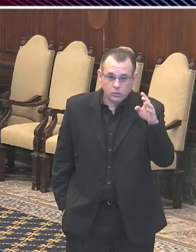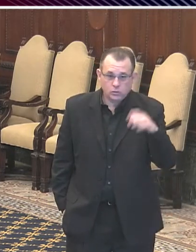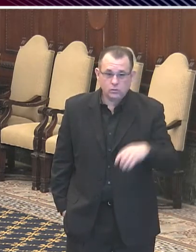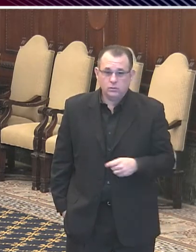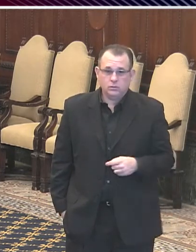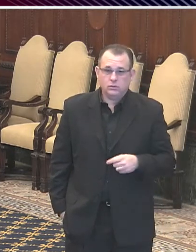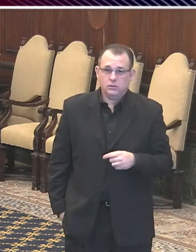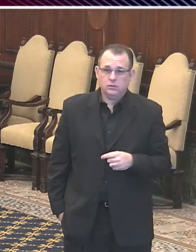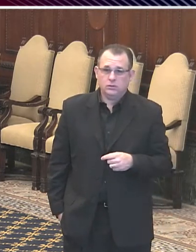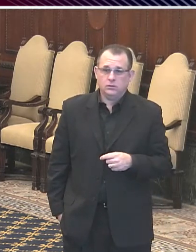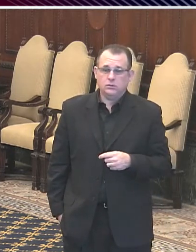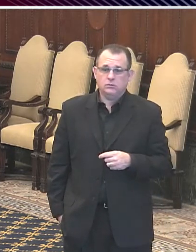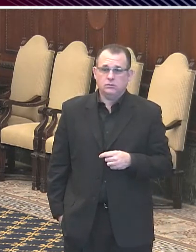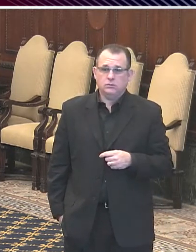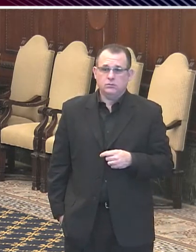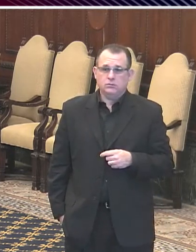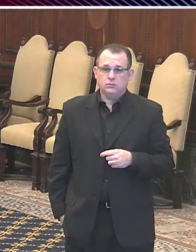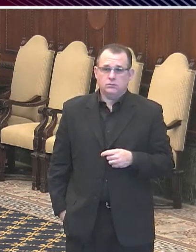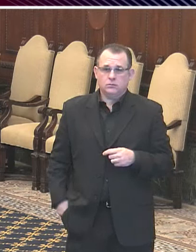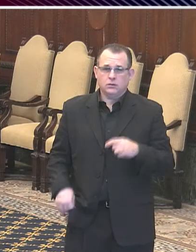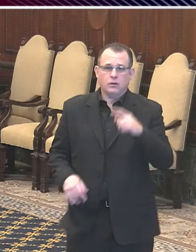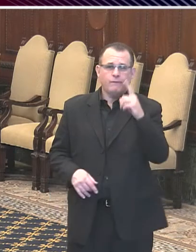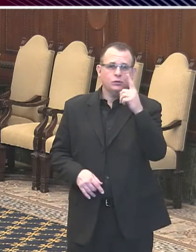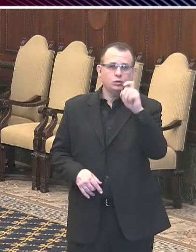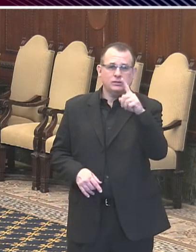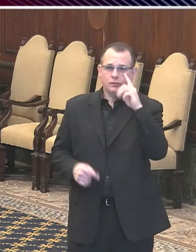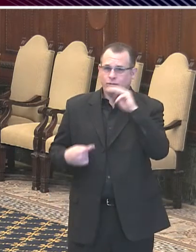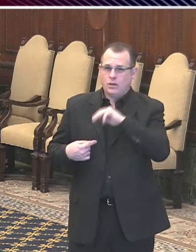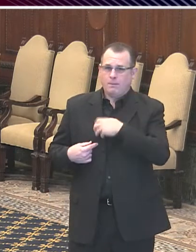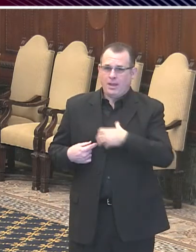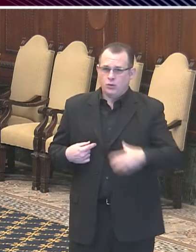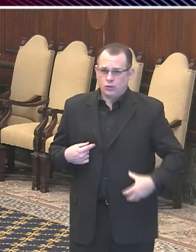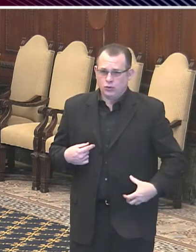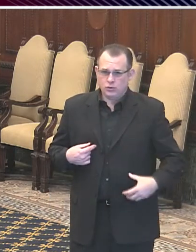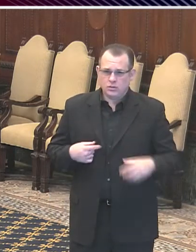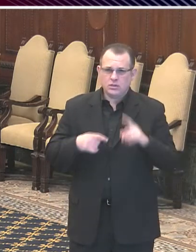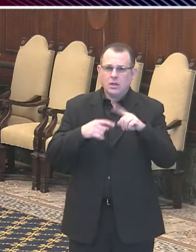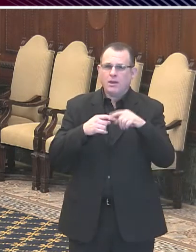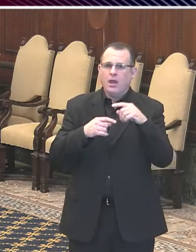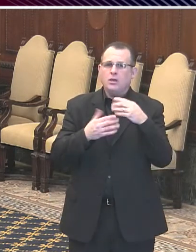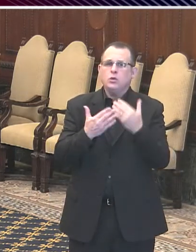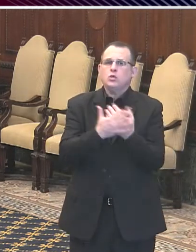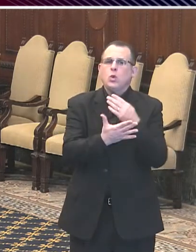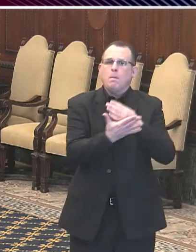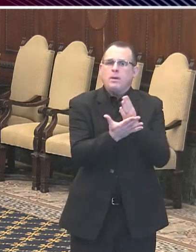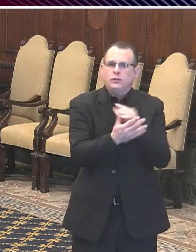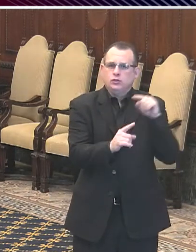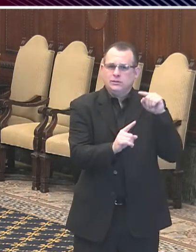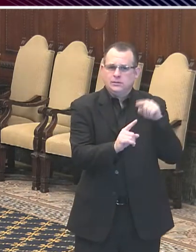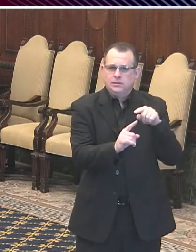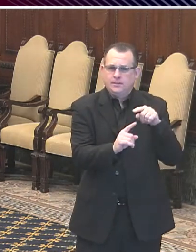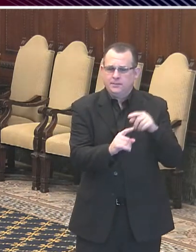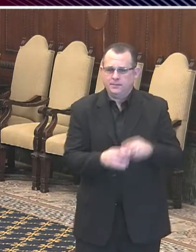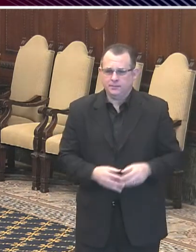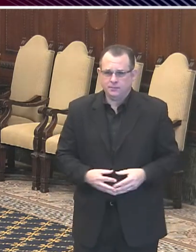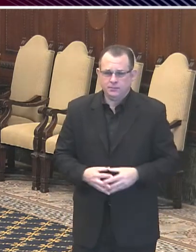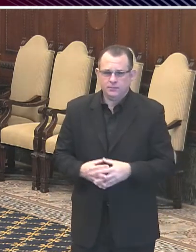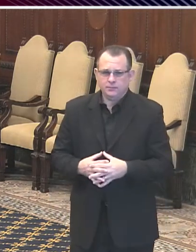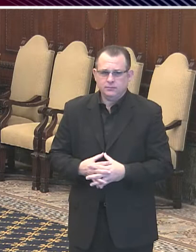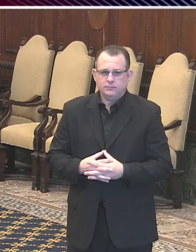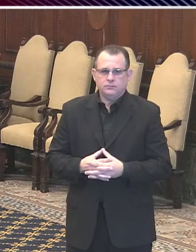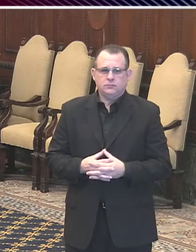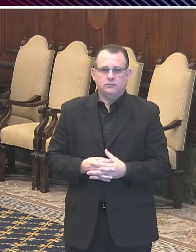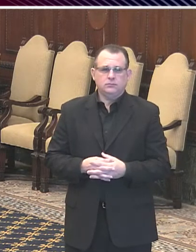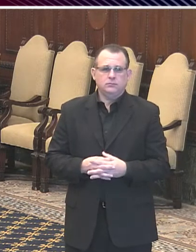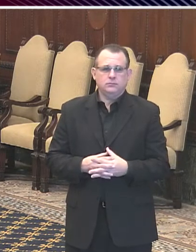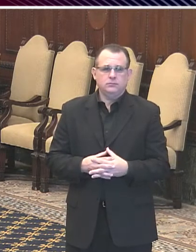So my first question is for the mayor in regards to the new budget. I realize you said that, I'm wondering if you can give us